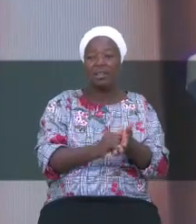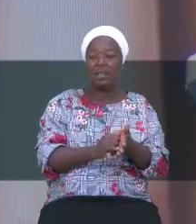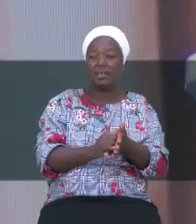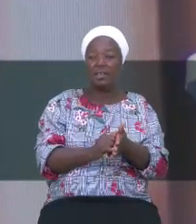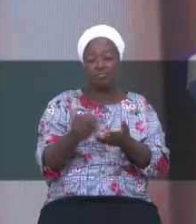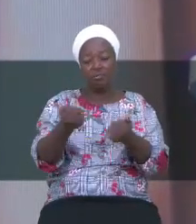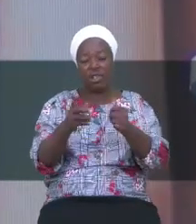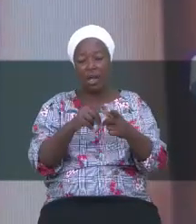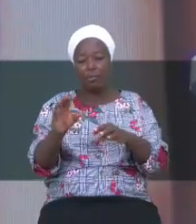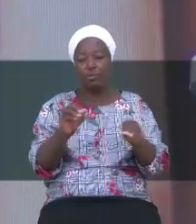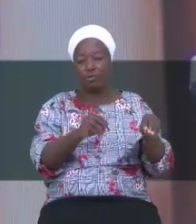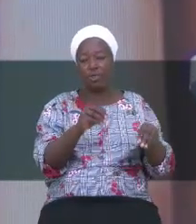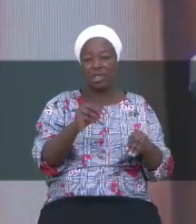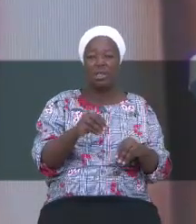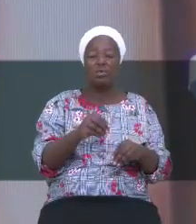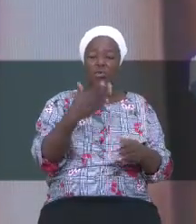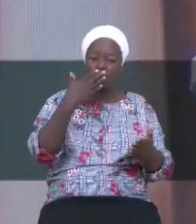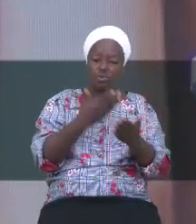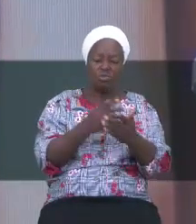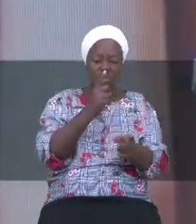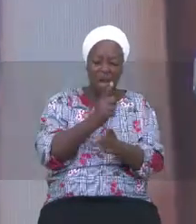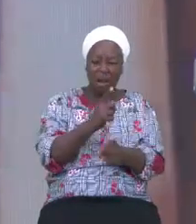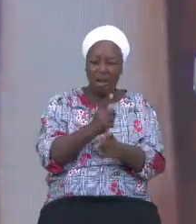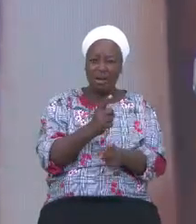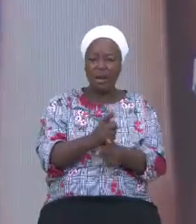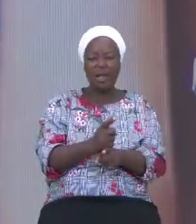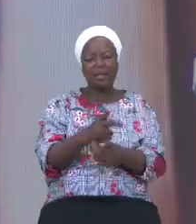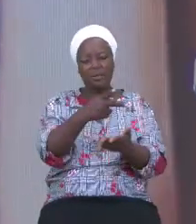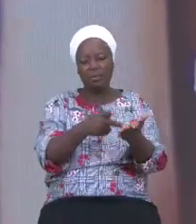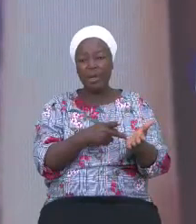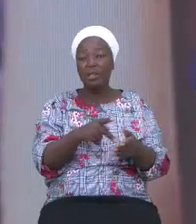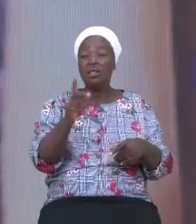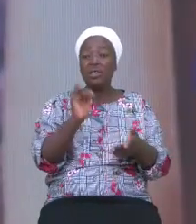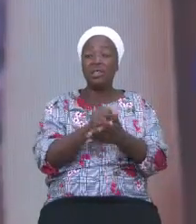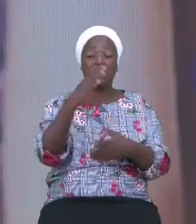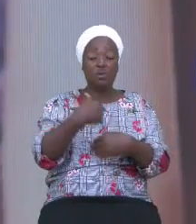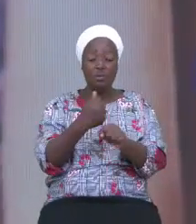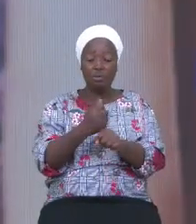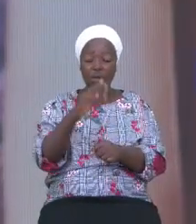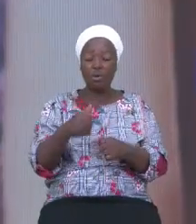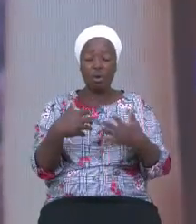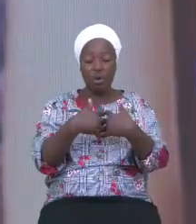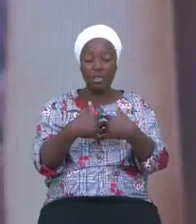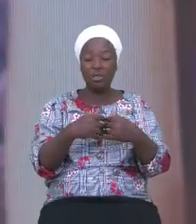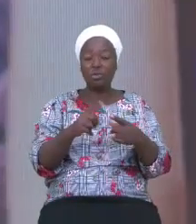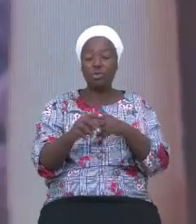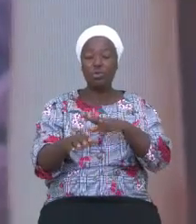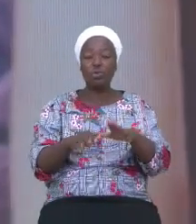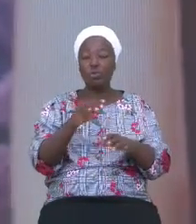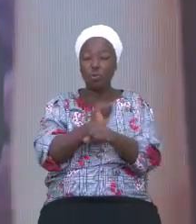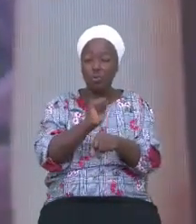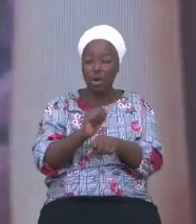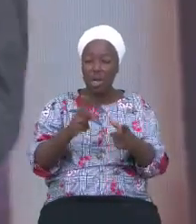put in appropriate parts that will make your engine work and that will move